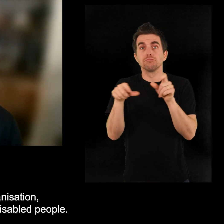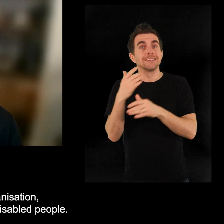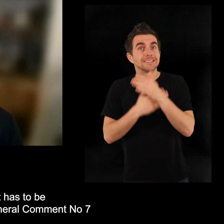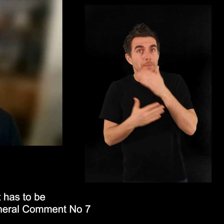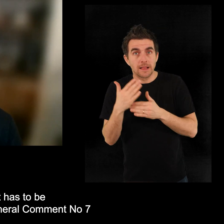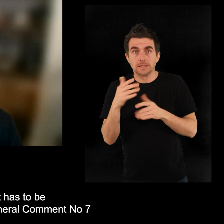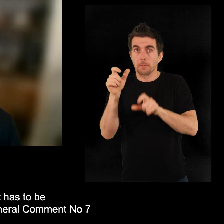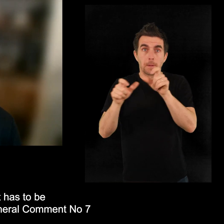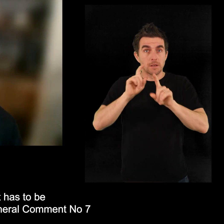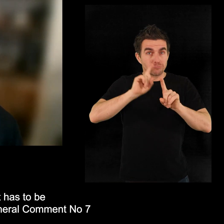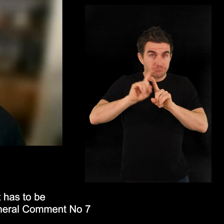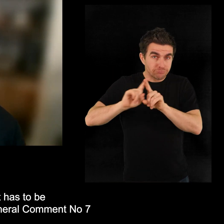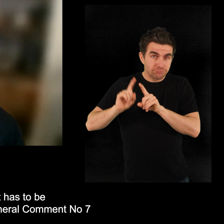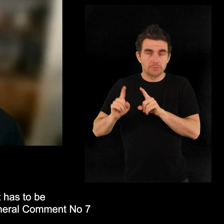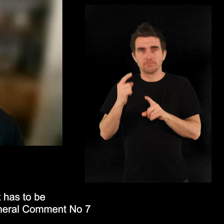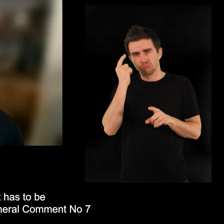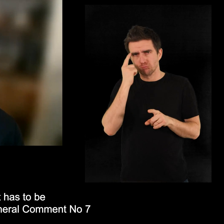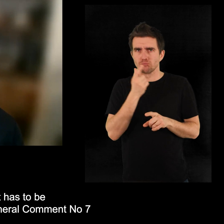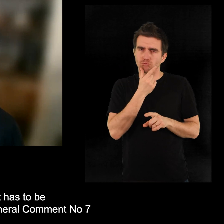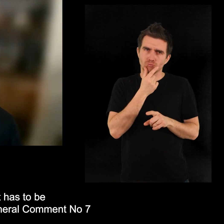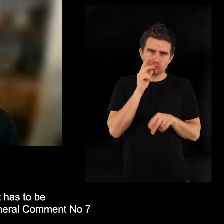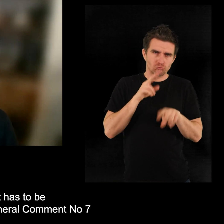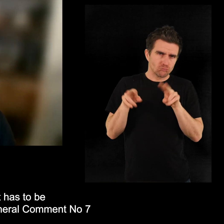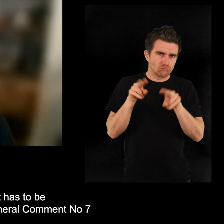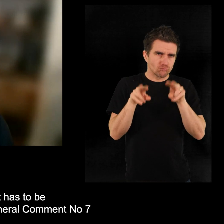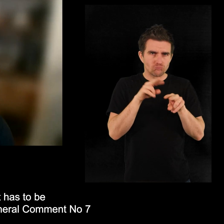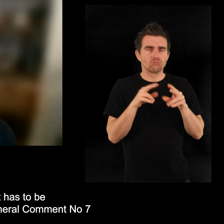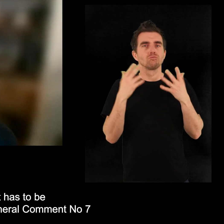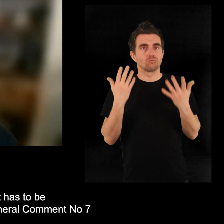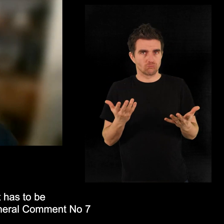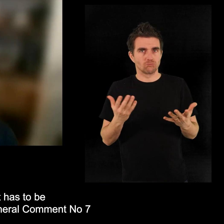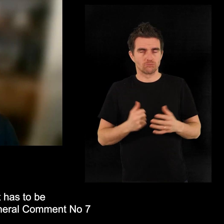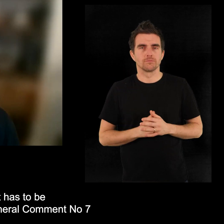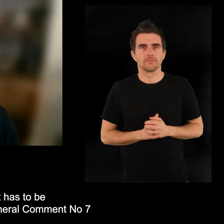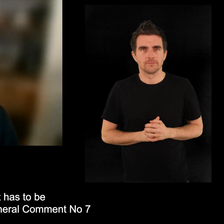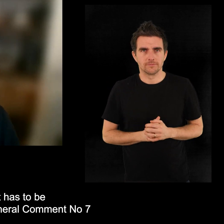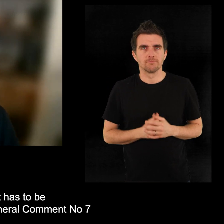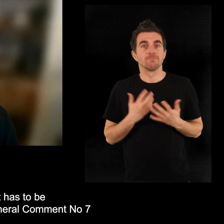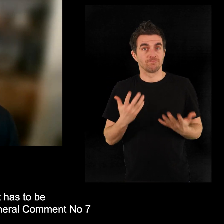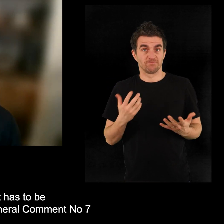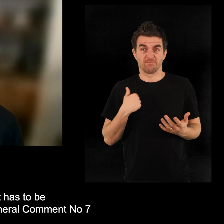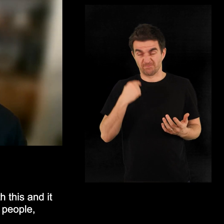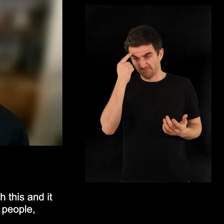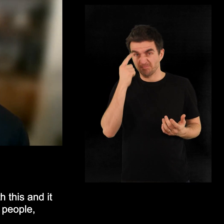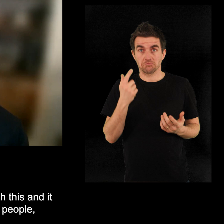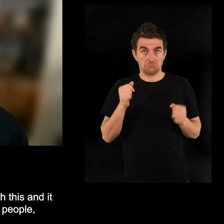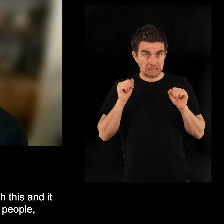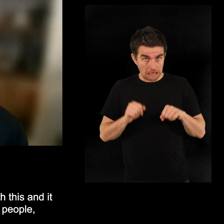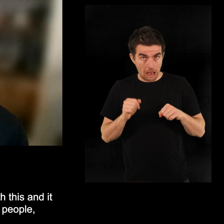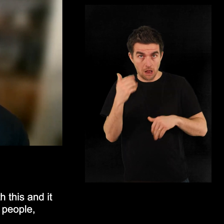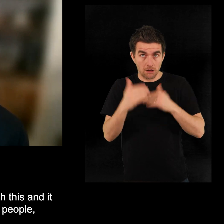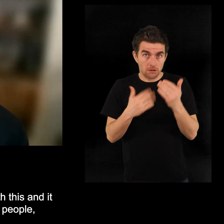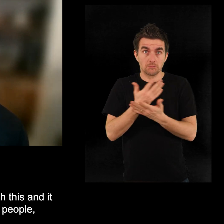people. In some countries, they say it has to be everybody, but of course, general comment number 7 looked